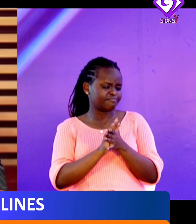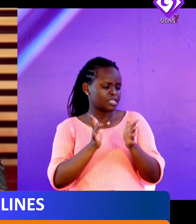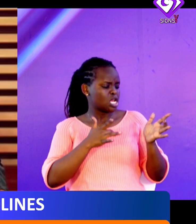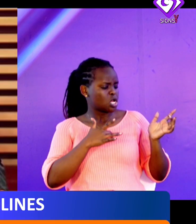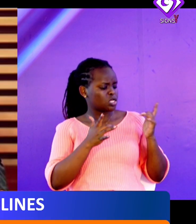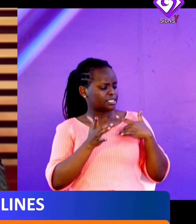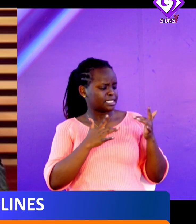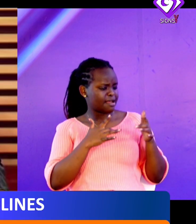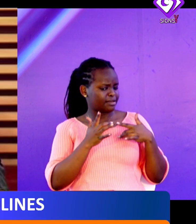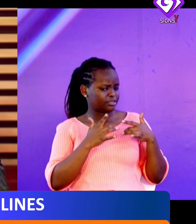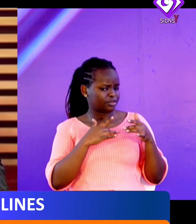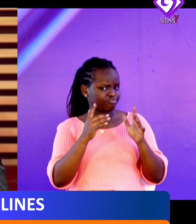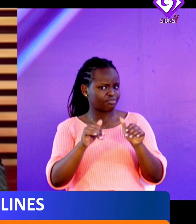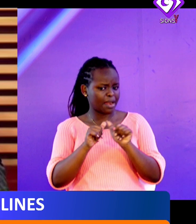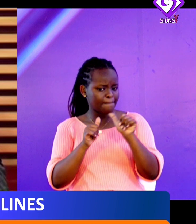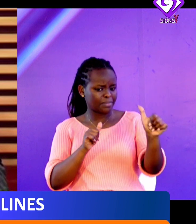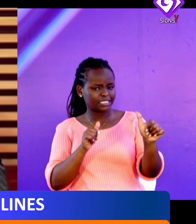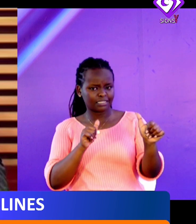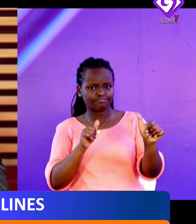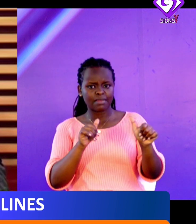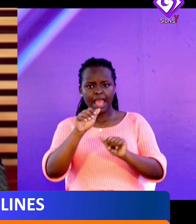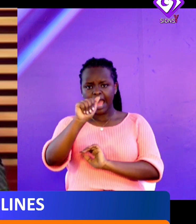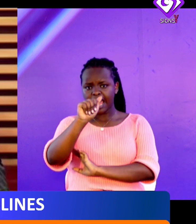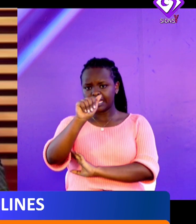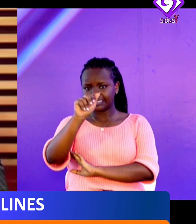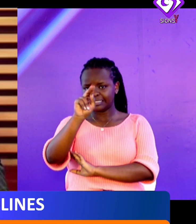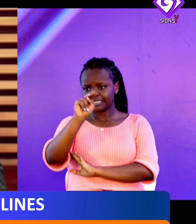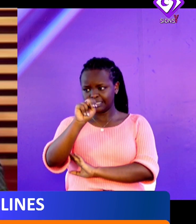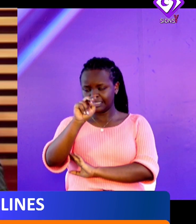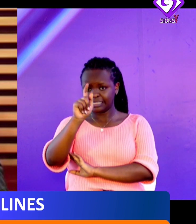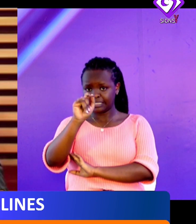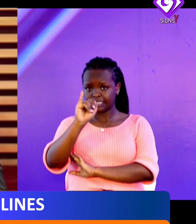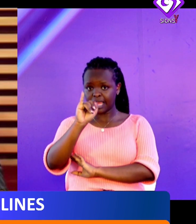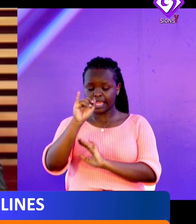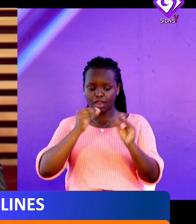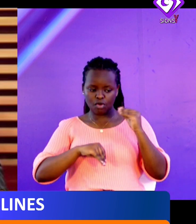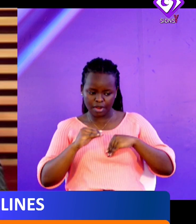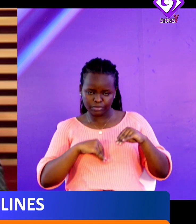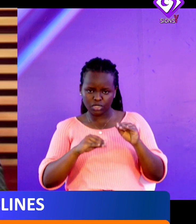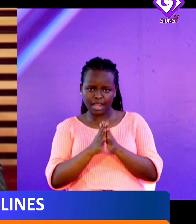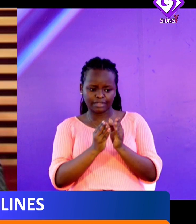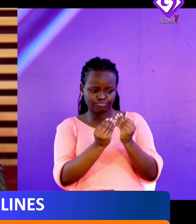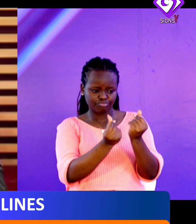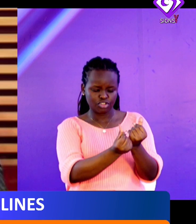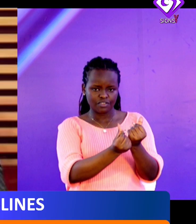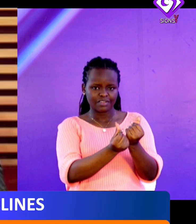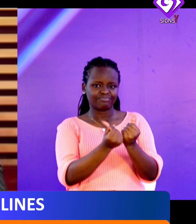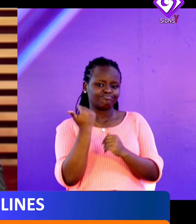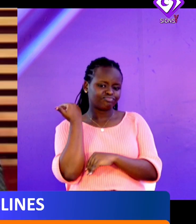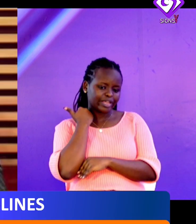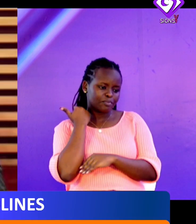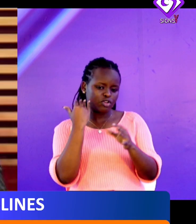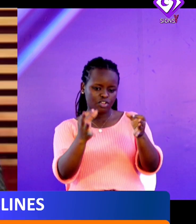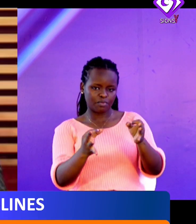and passage of the Anti-Money Laundering and Combating of Terrorism Financing Laws Amendment